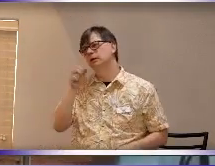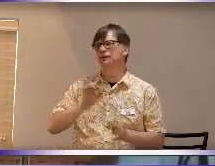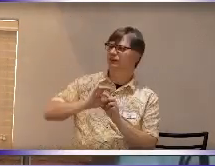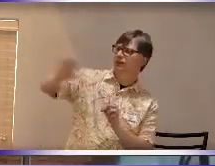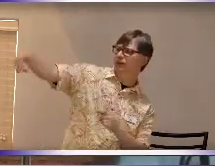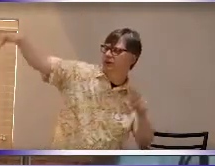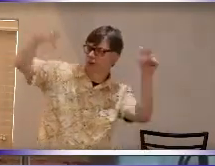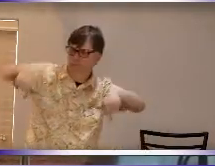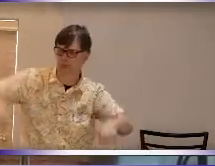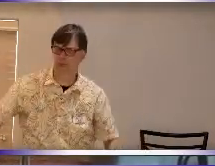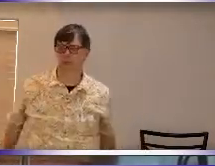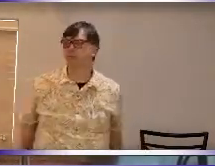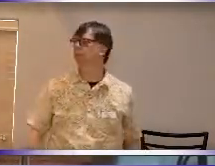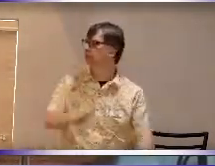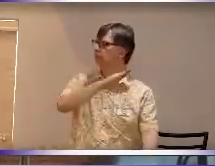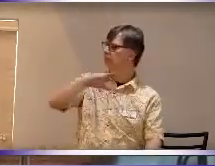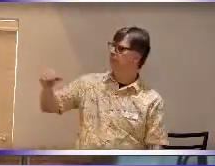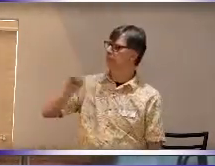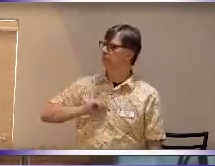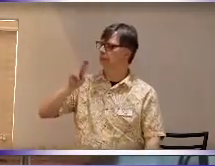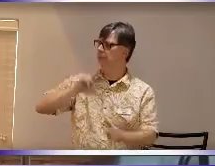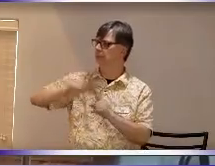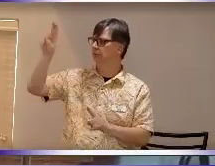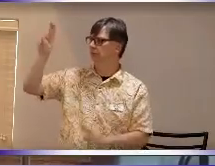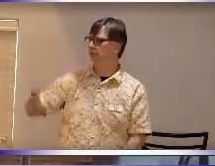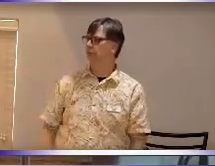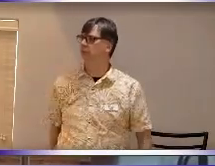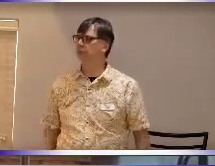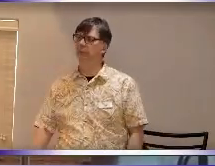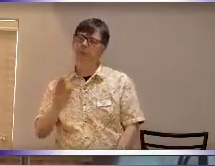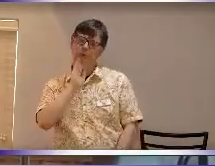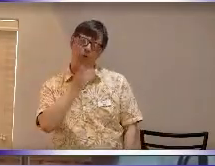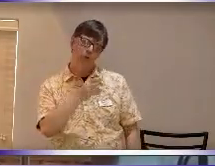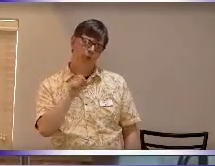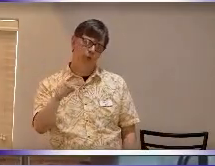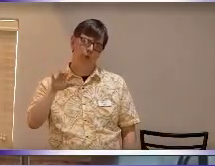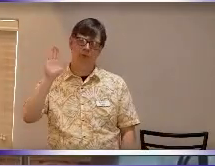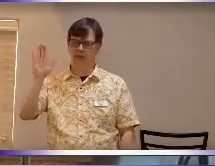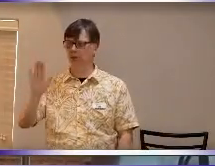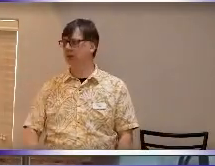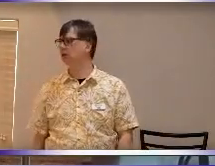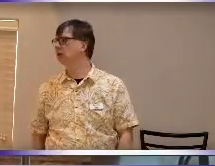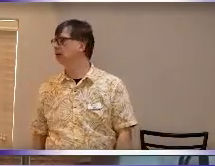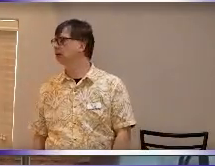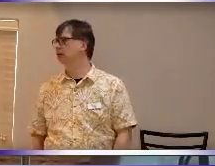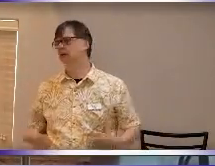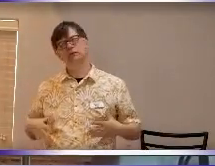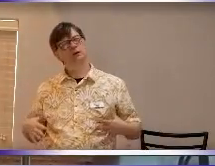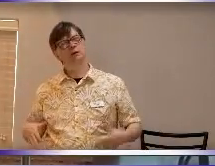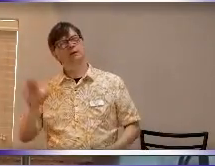here and because I'm right. But you do that, and then you go, oh, actually, it doesn't feel that